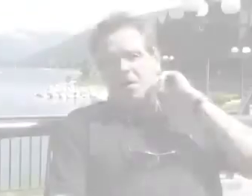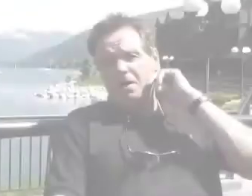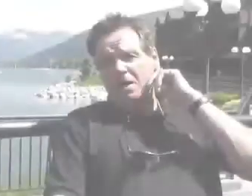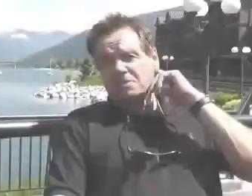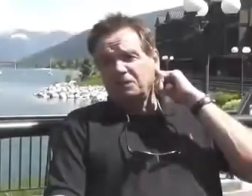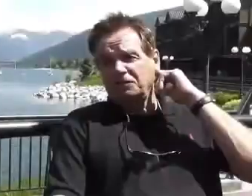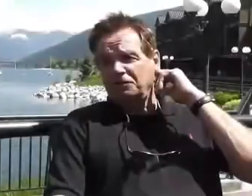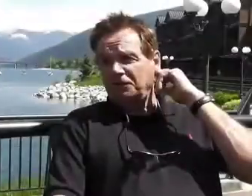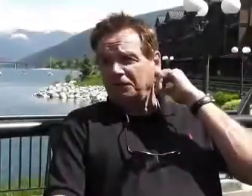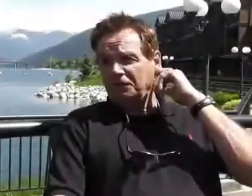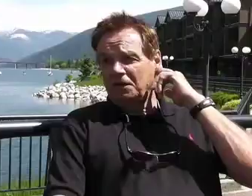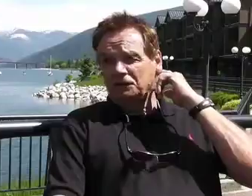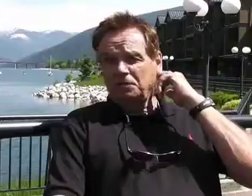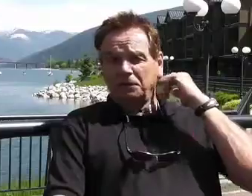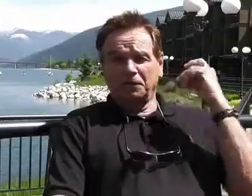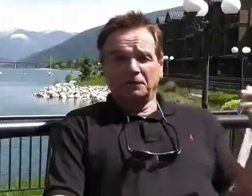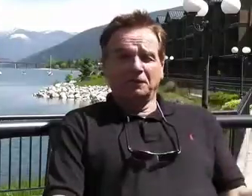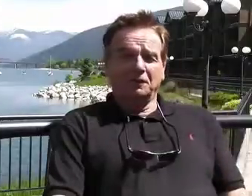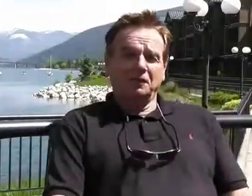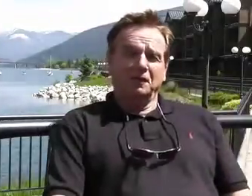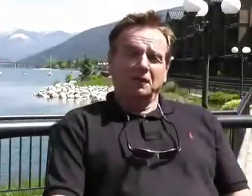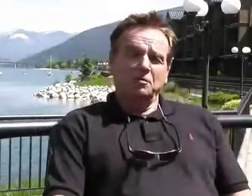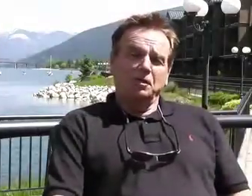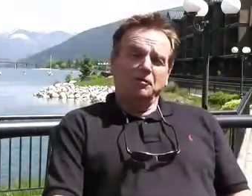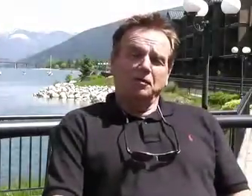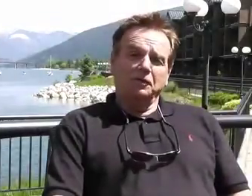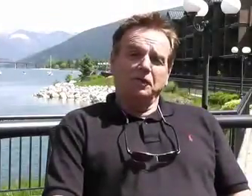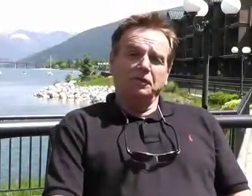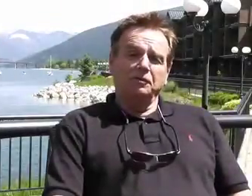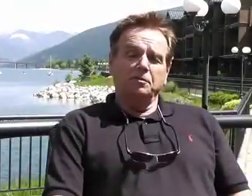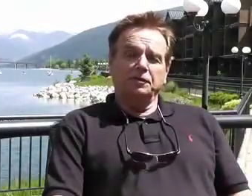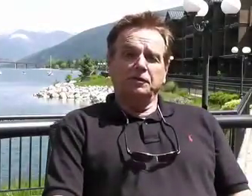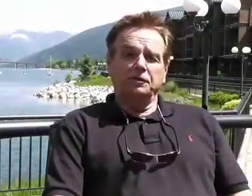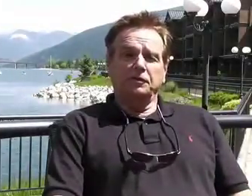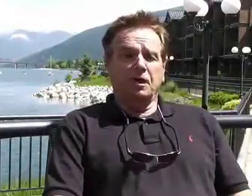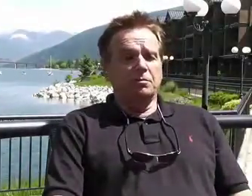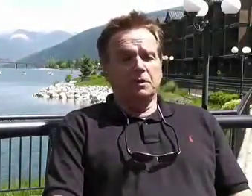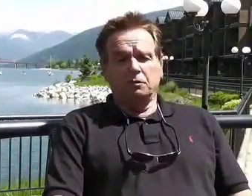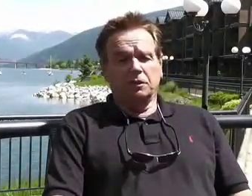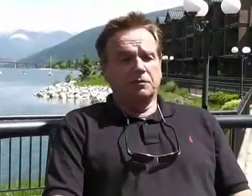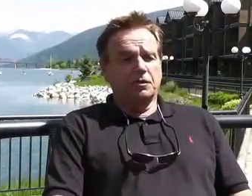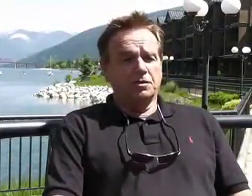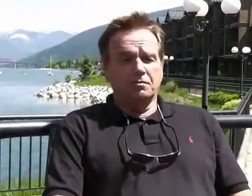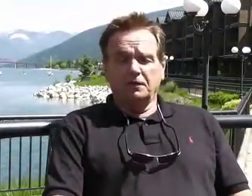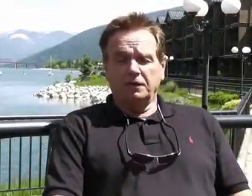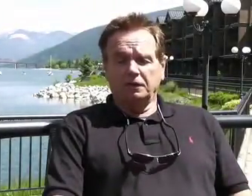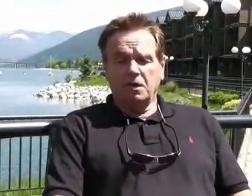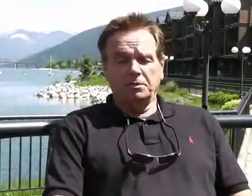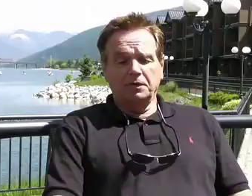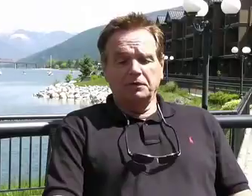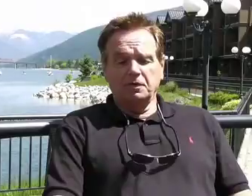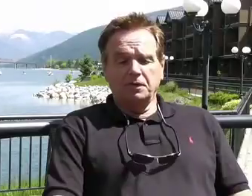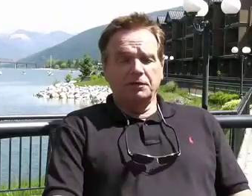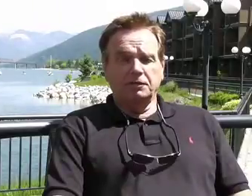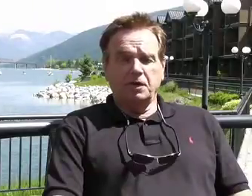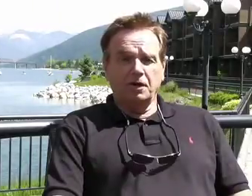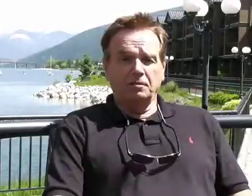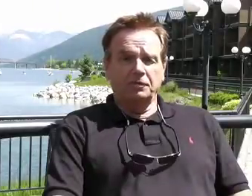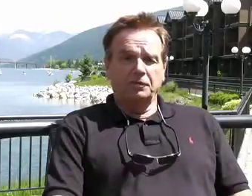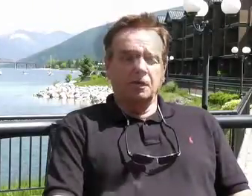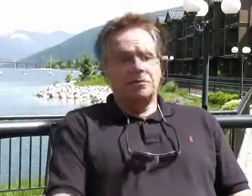I'm actually a serial entrepreneur. I've been involved in a lot of different businesses. I've been with Fortune 500 companies, I've been